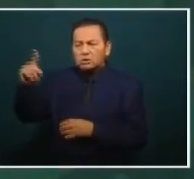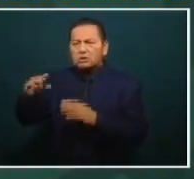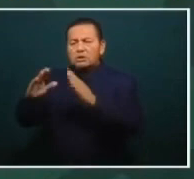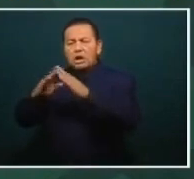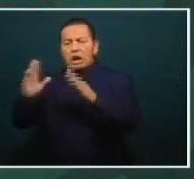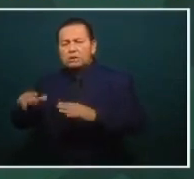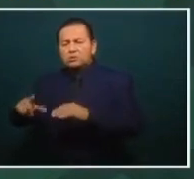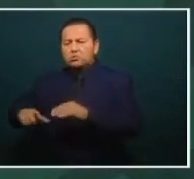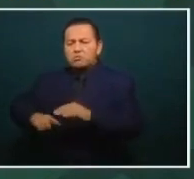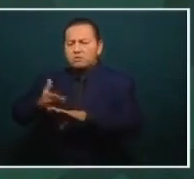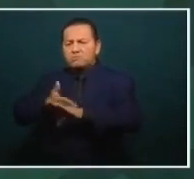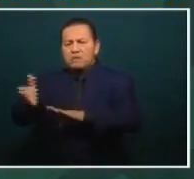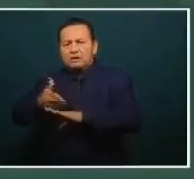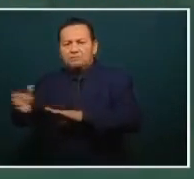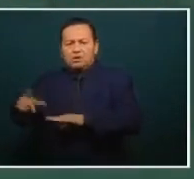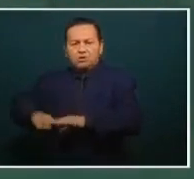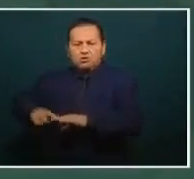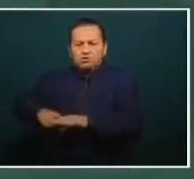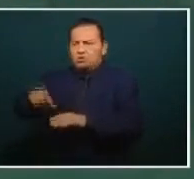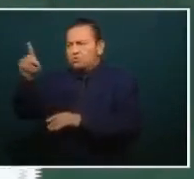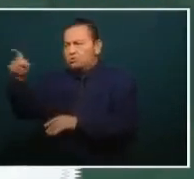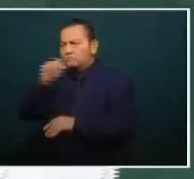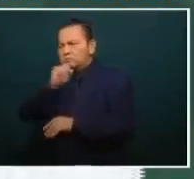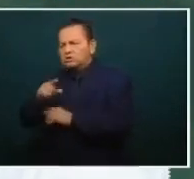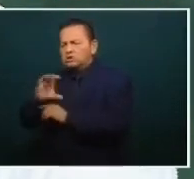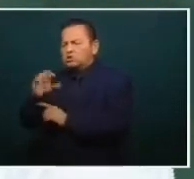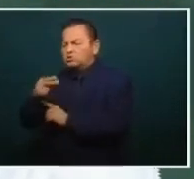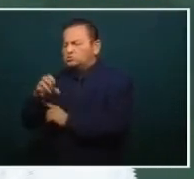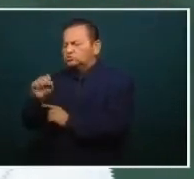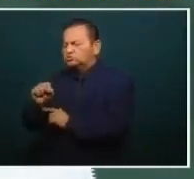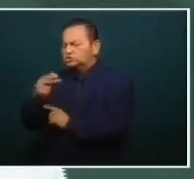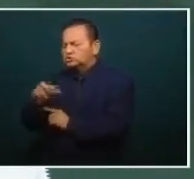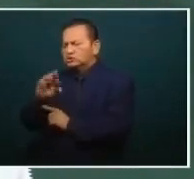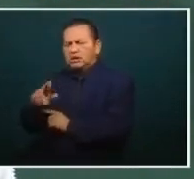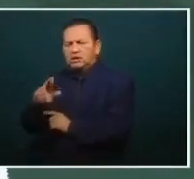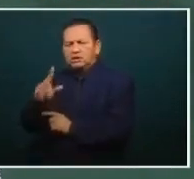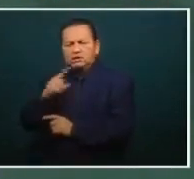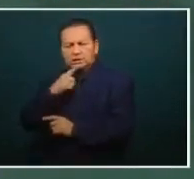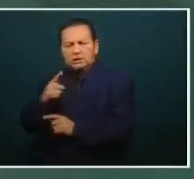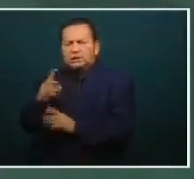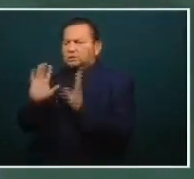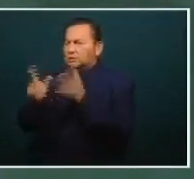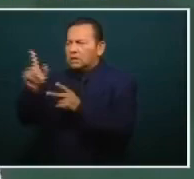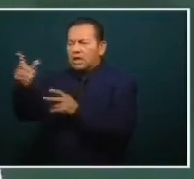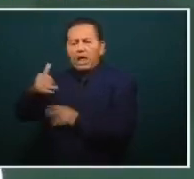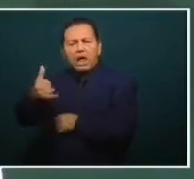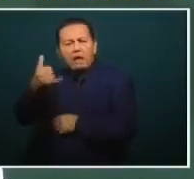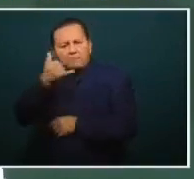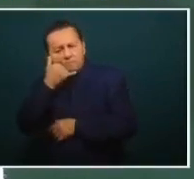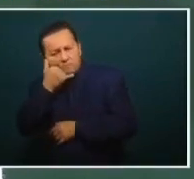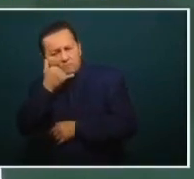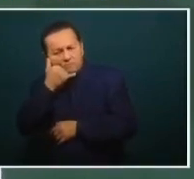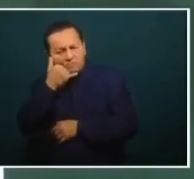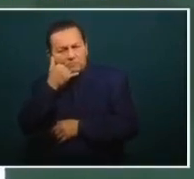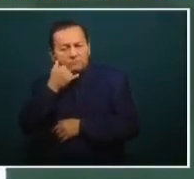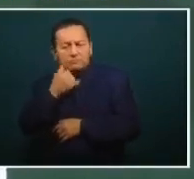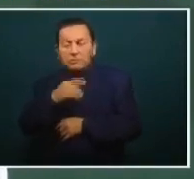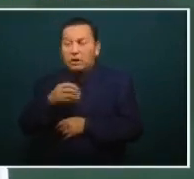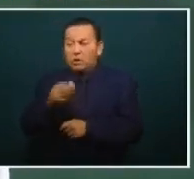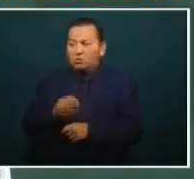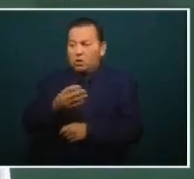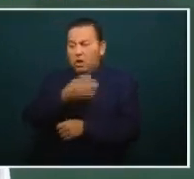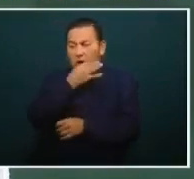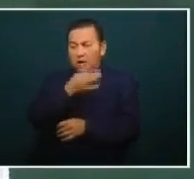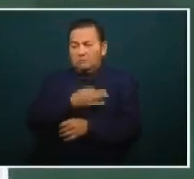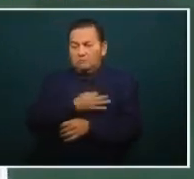We spoke to the assessor of the Bushner from the White House. We spoke via telephone